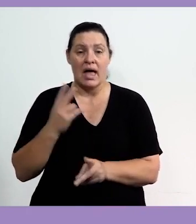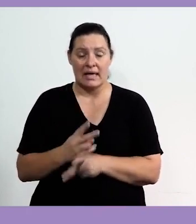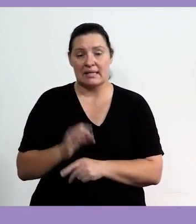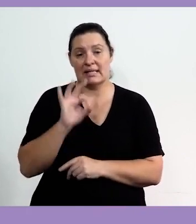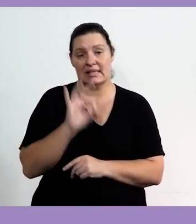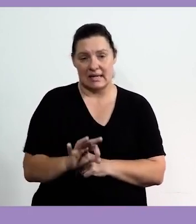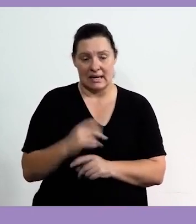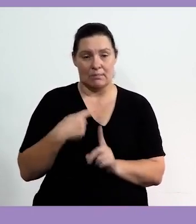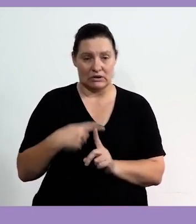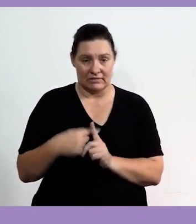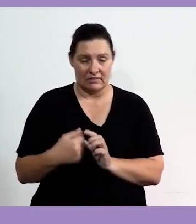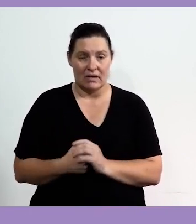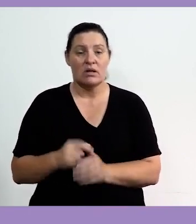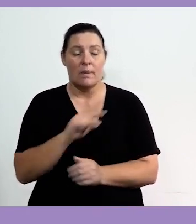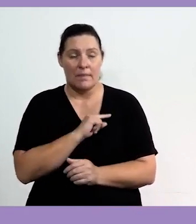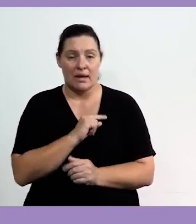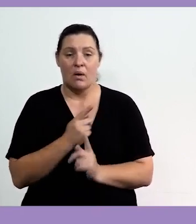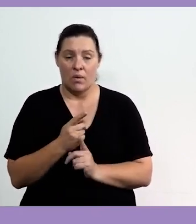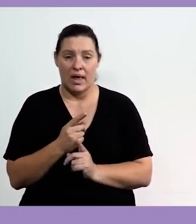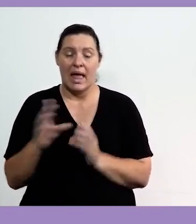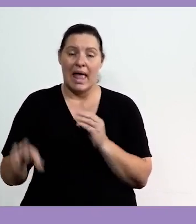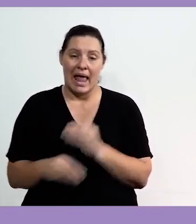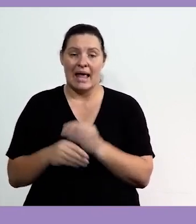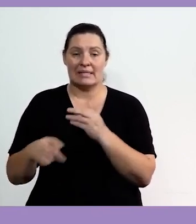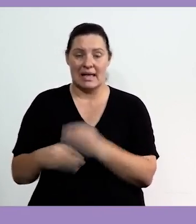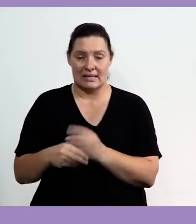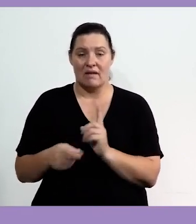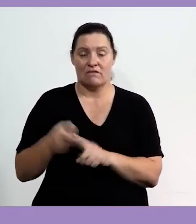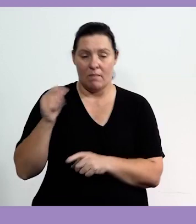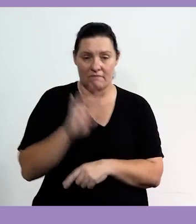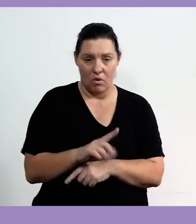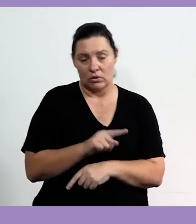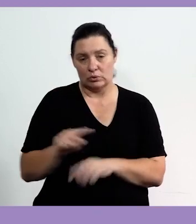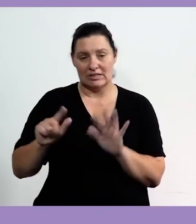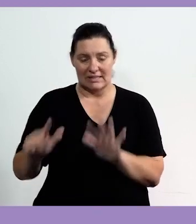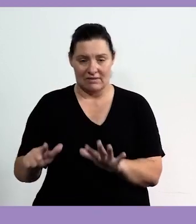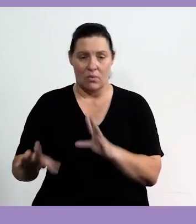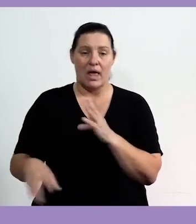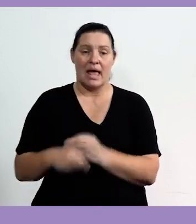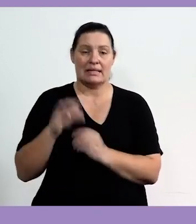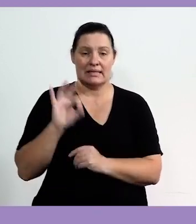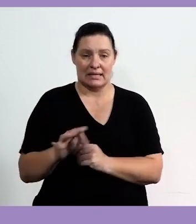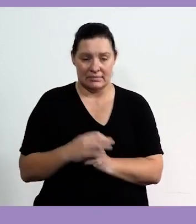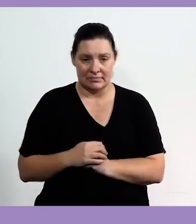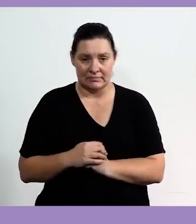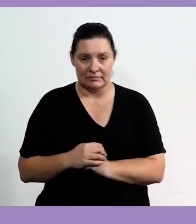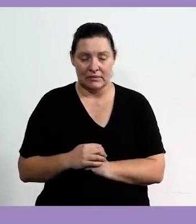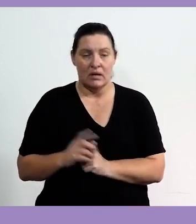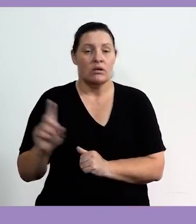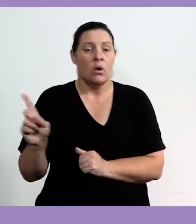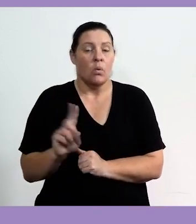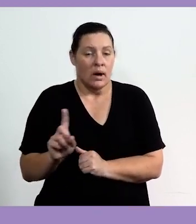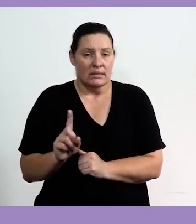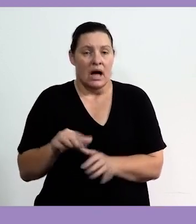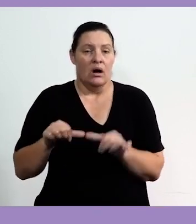Again, it is a 3, a positive 3. So that means we are adding from 4 to 7. We are adding 3. So